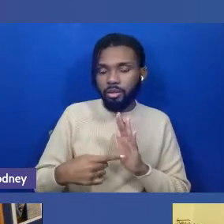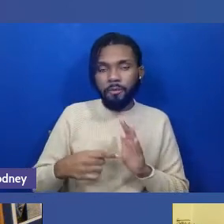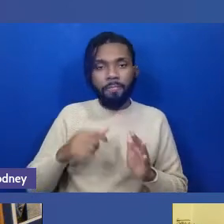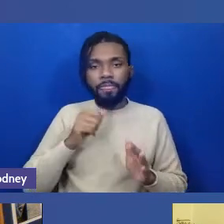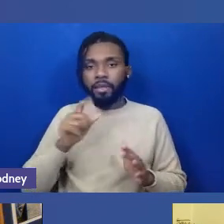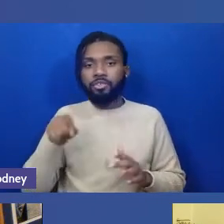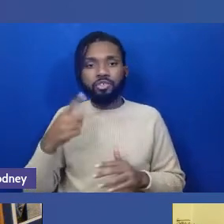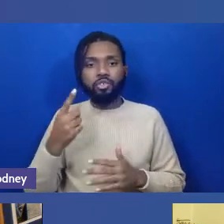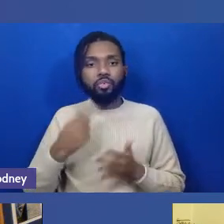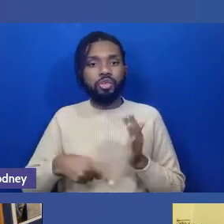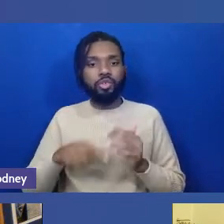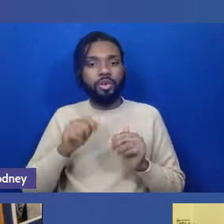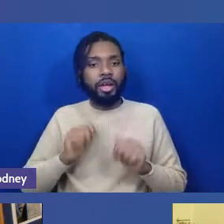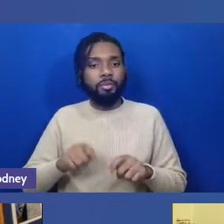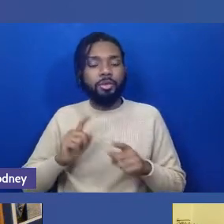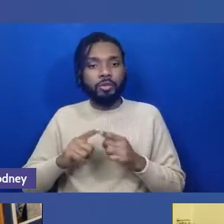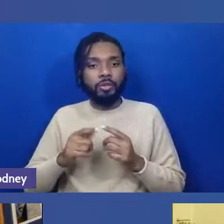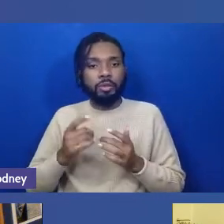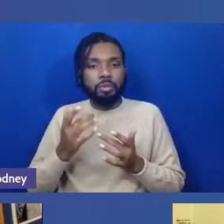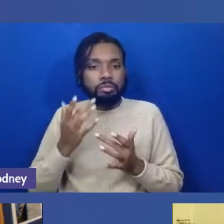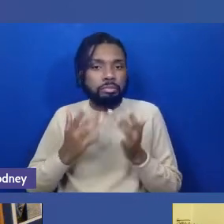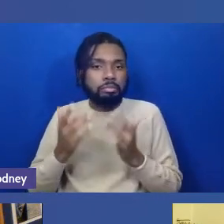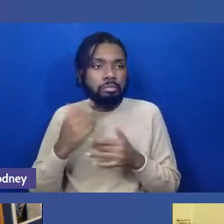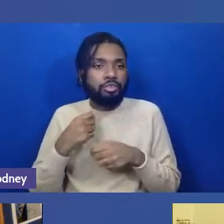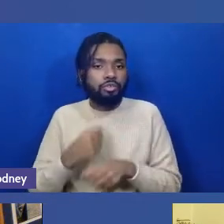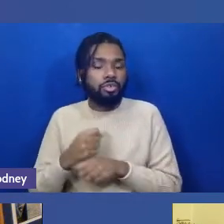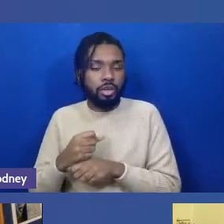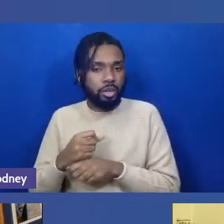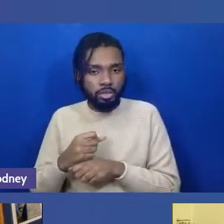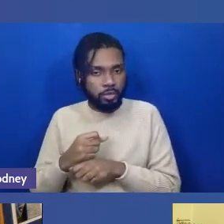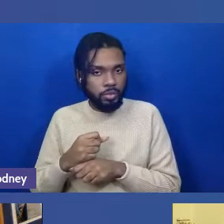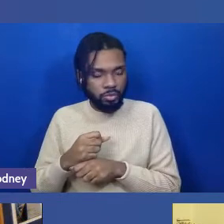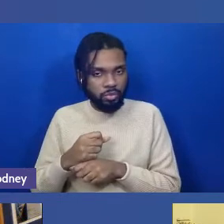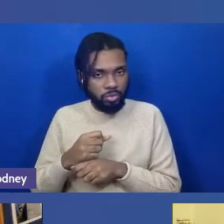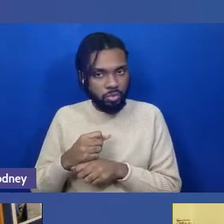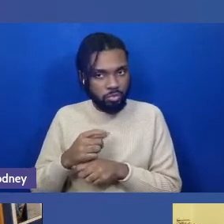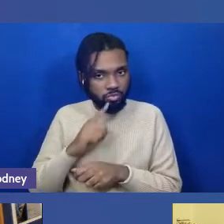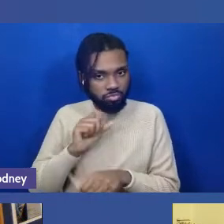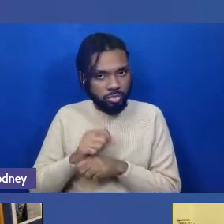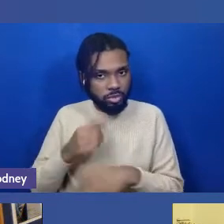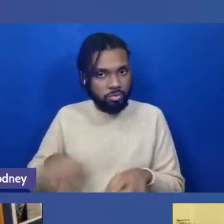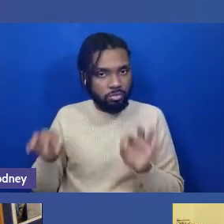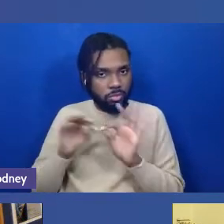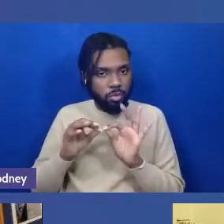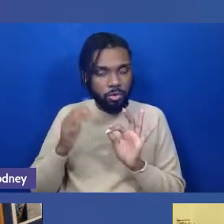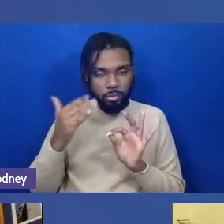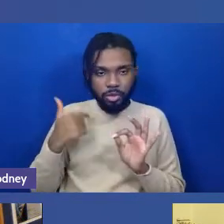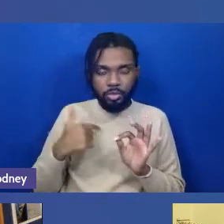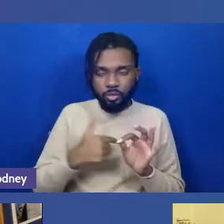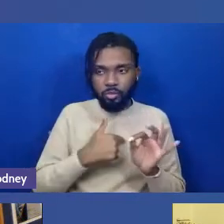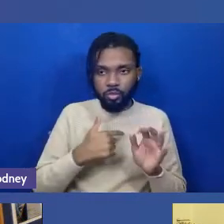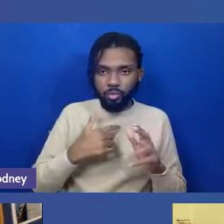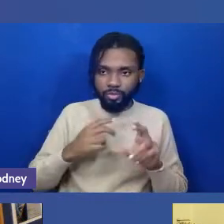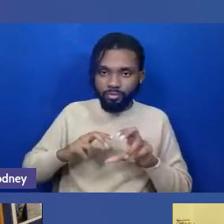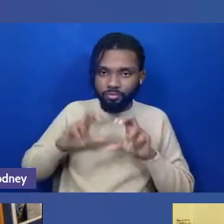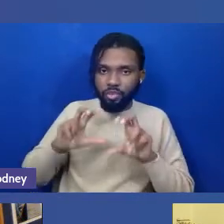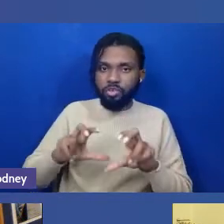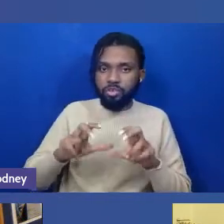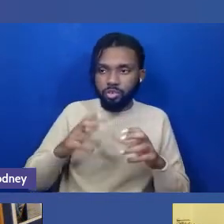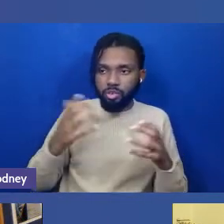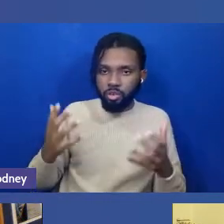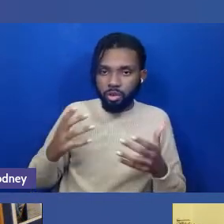pull off, you know, is important, because we're putting a lot of stock into that, what we're